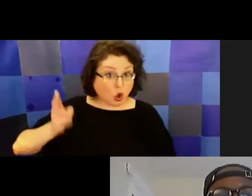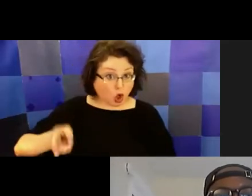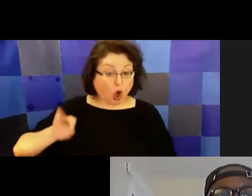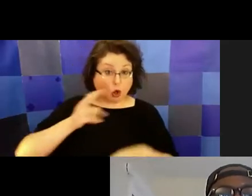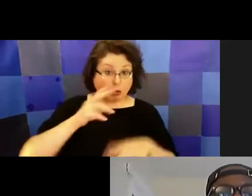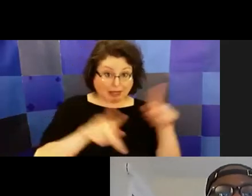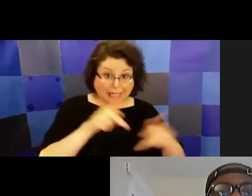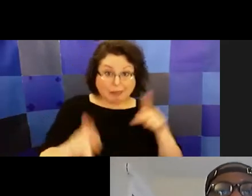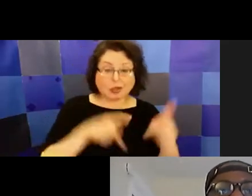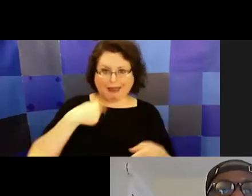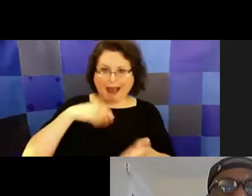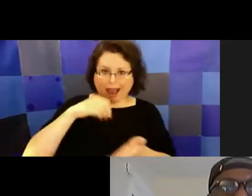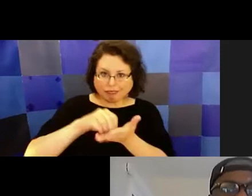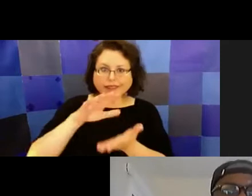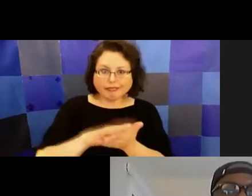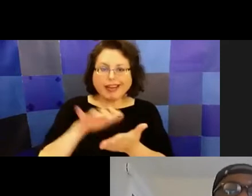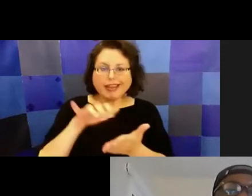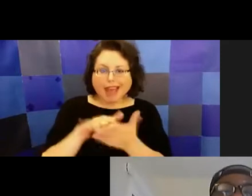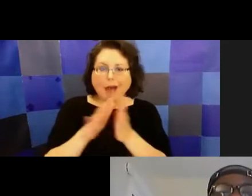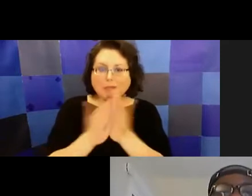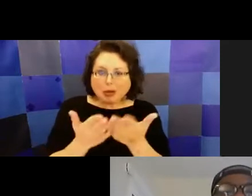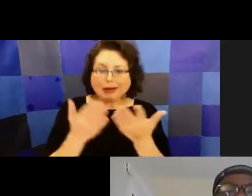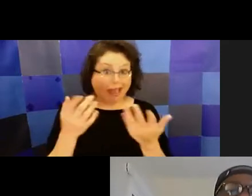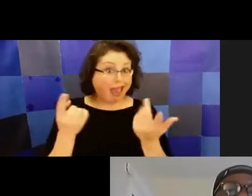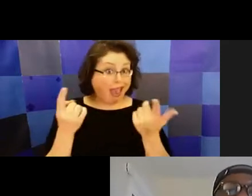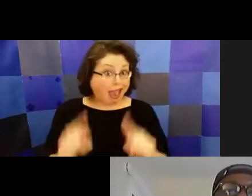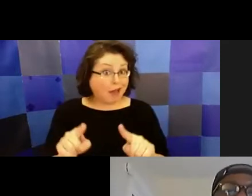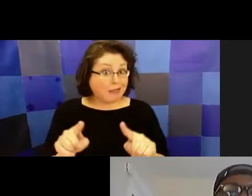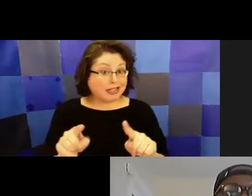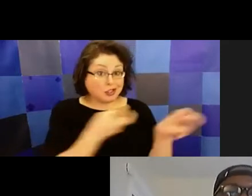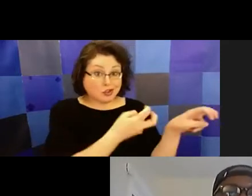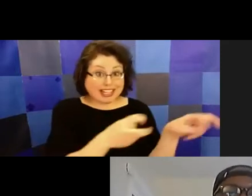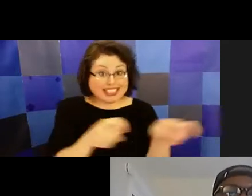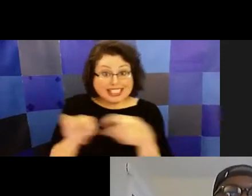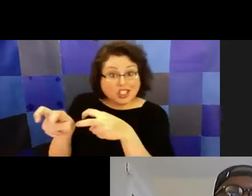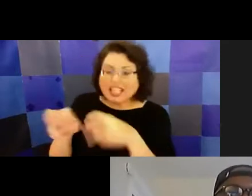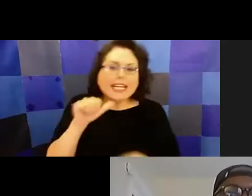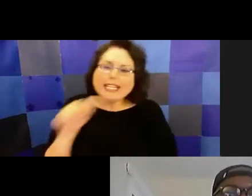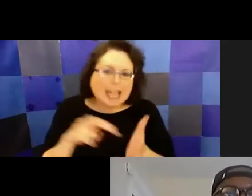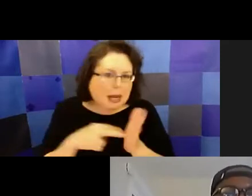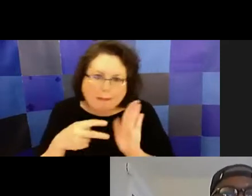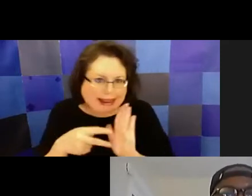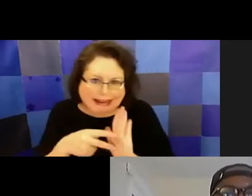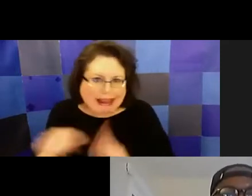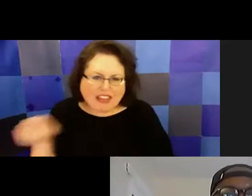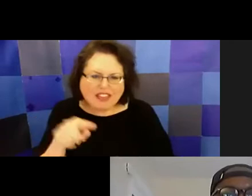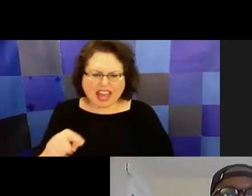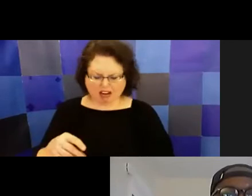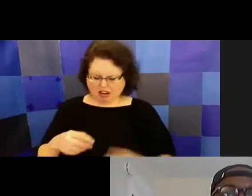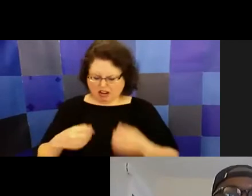I chronicle in the book did undergo this this transition. It didn't mean that they, you know, purged